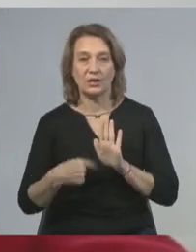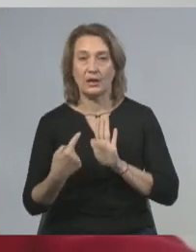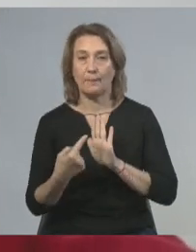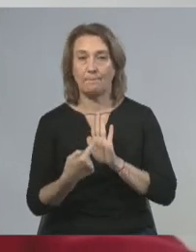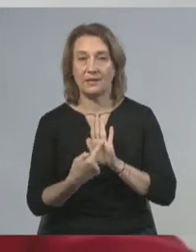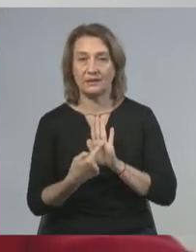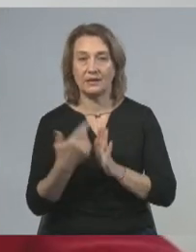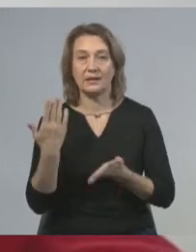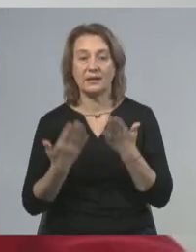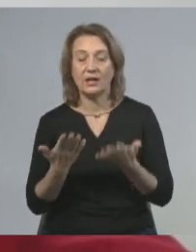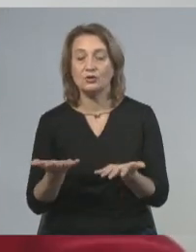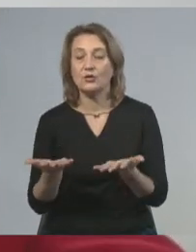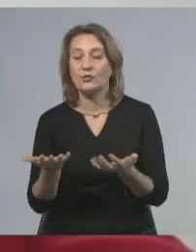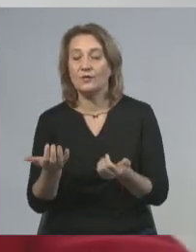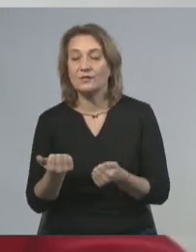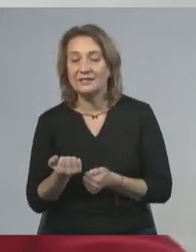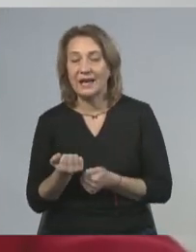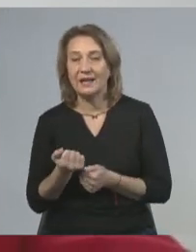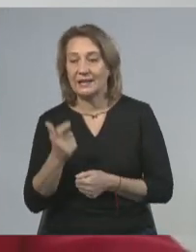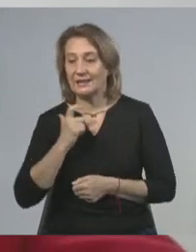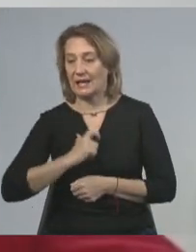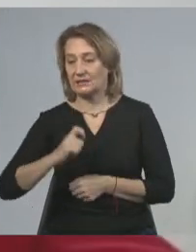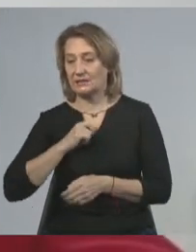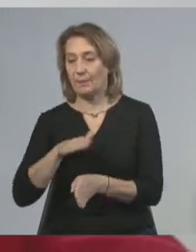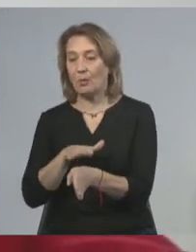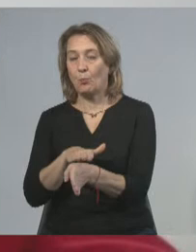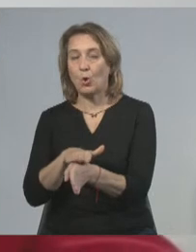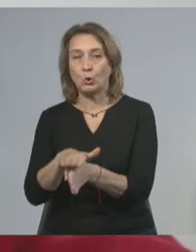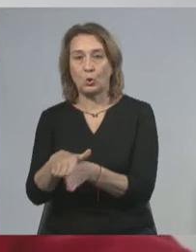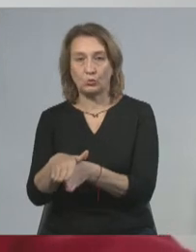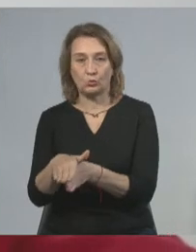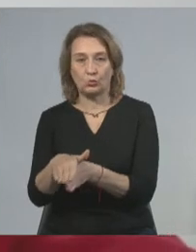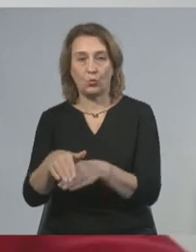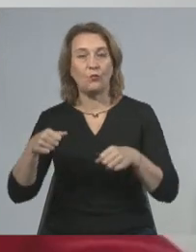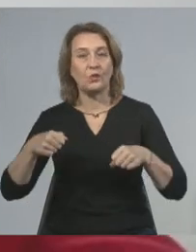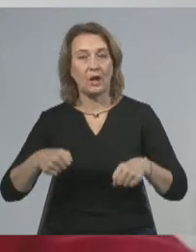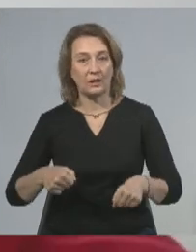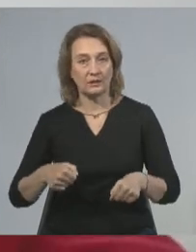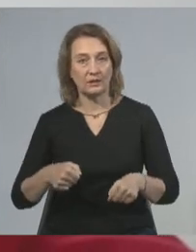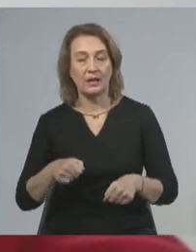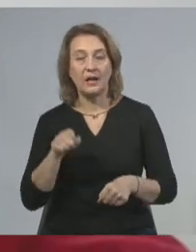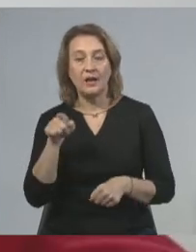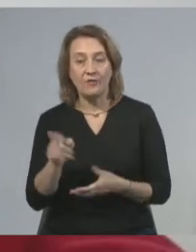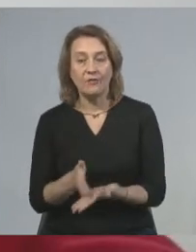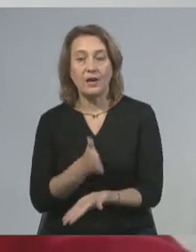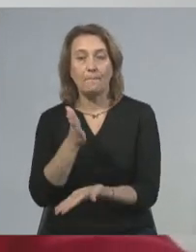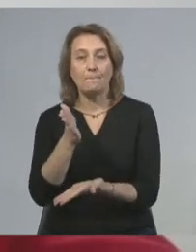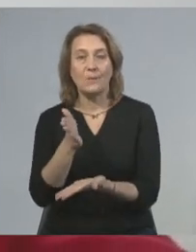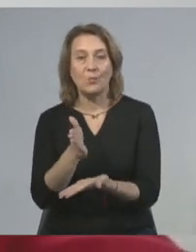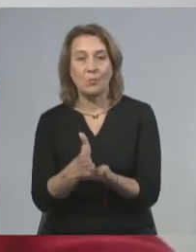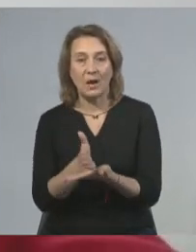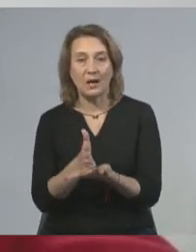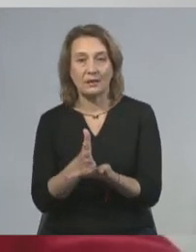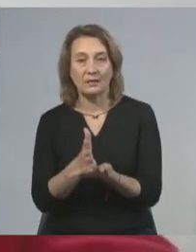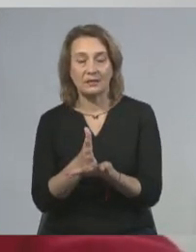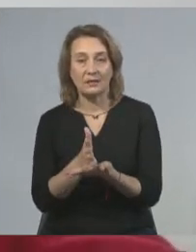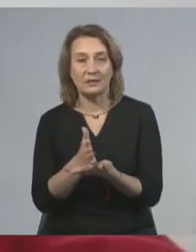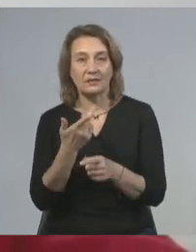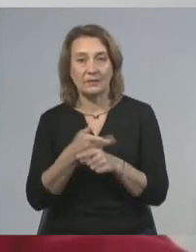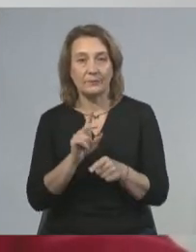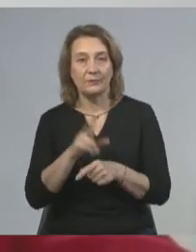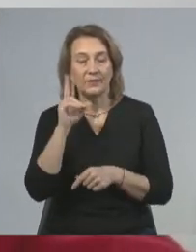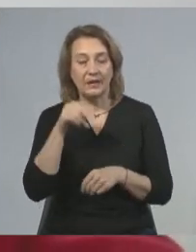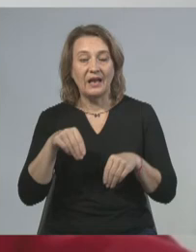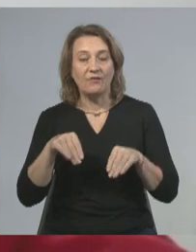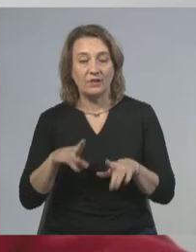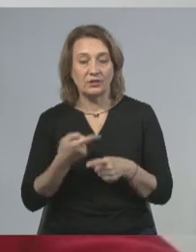be solved if you have a duty a responsibility then you have to set